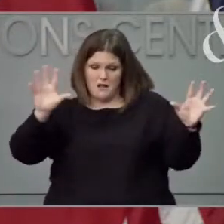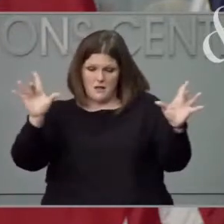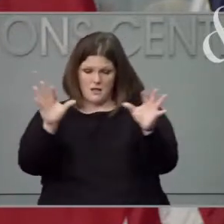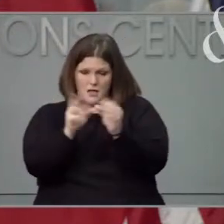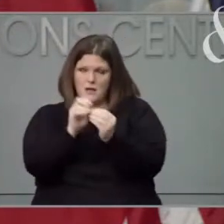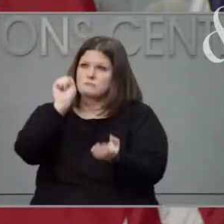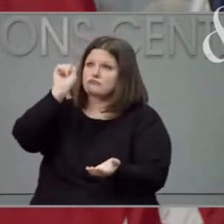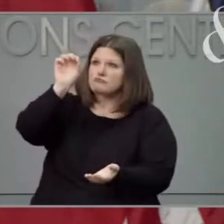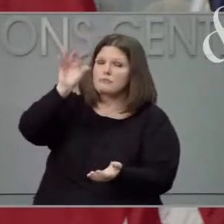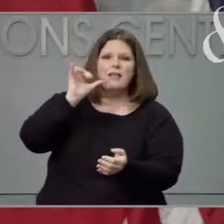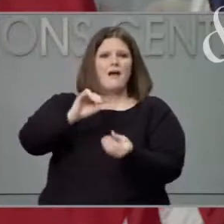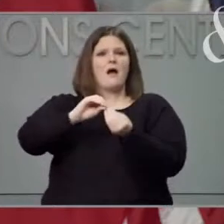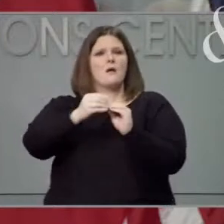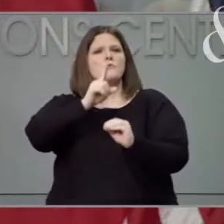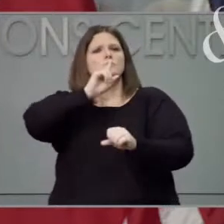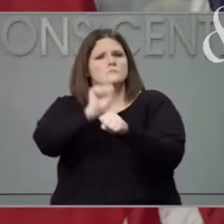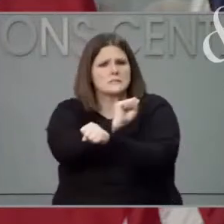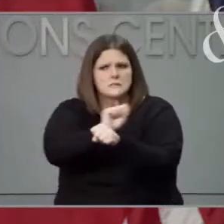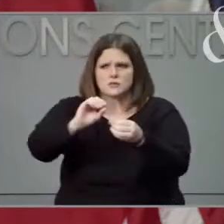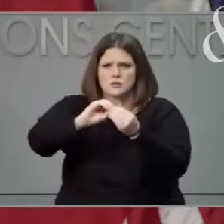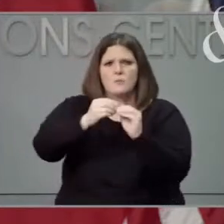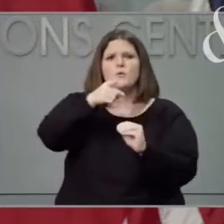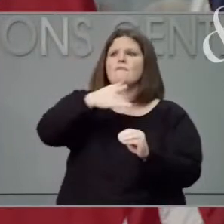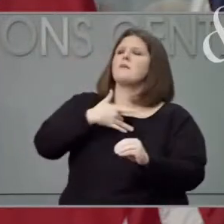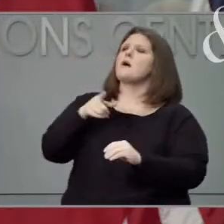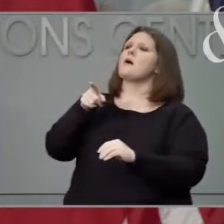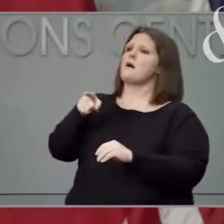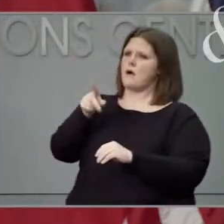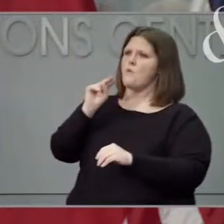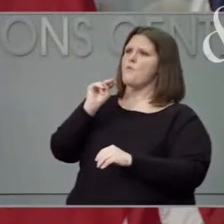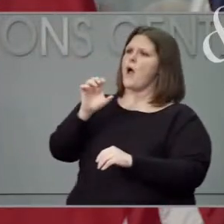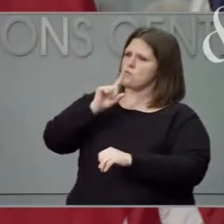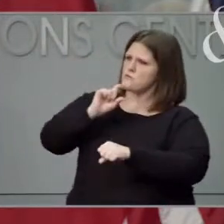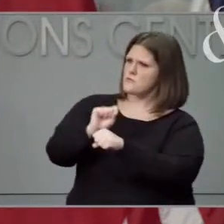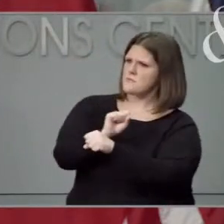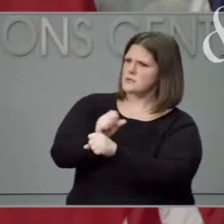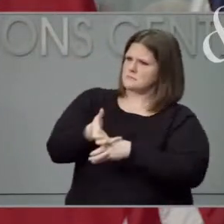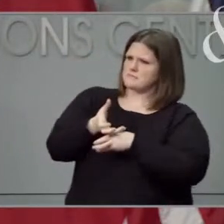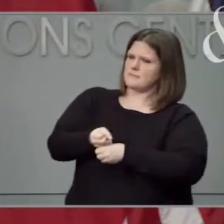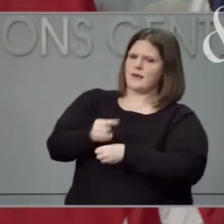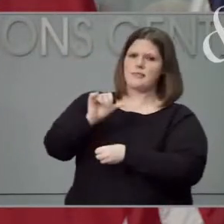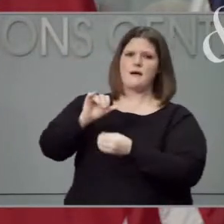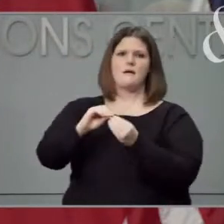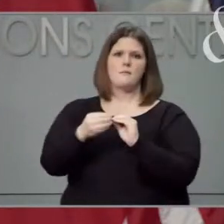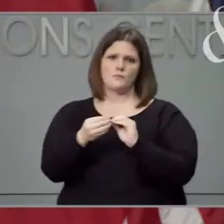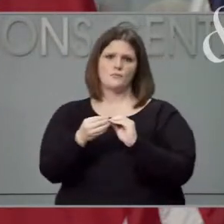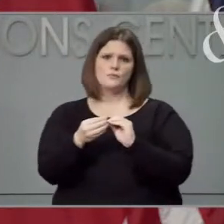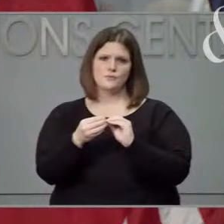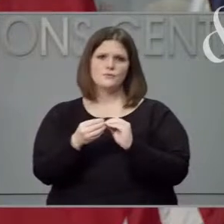for North Carolinians, and they can have confidence in the outcome of the votes that they cast.